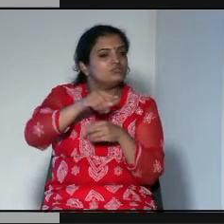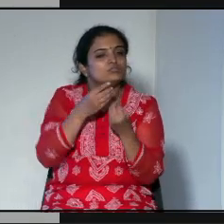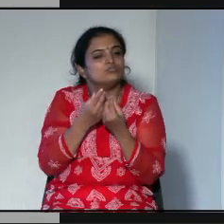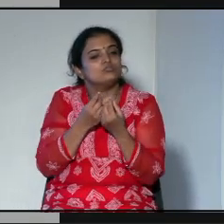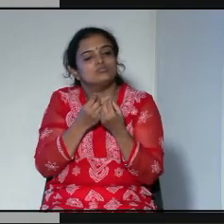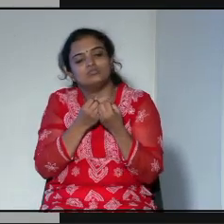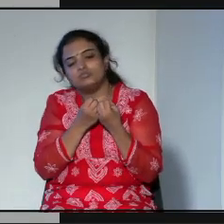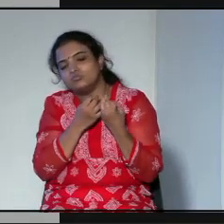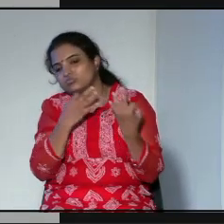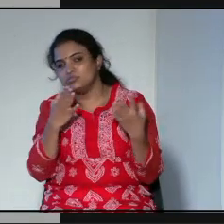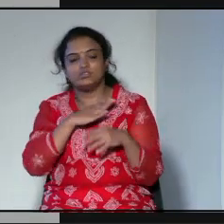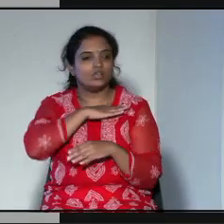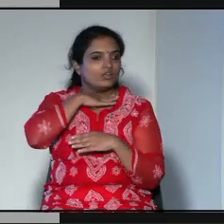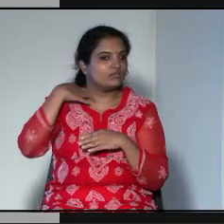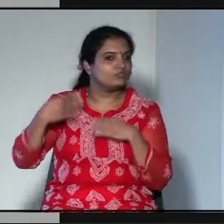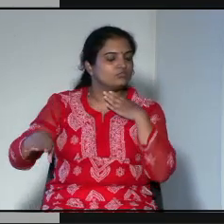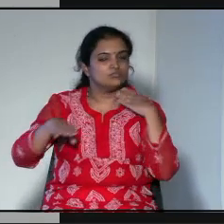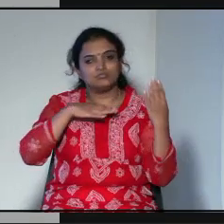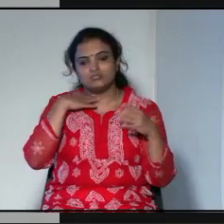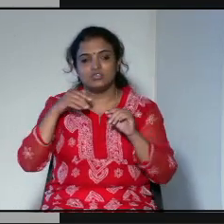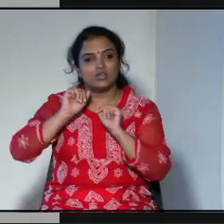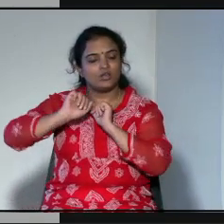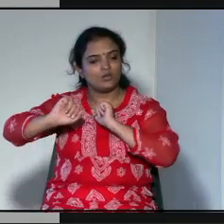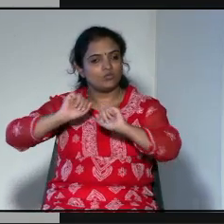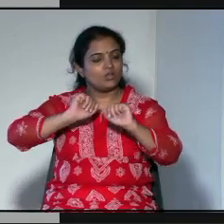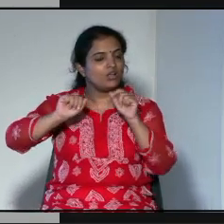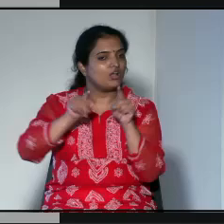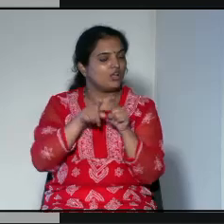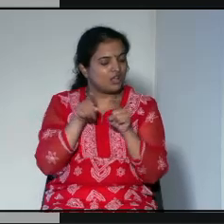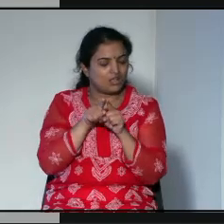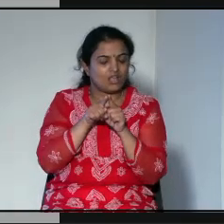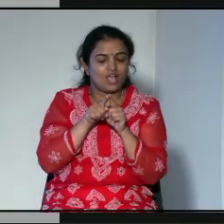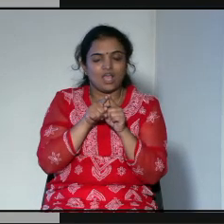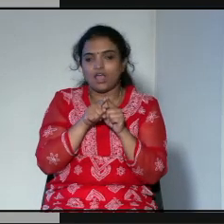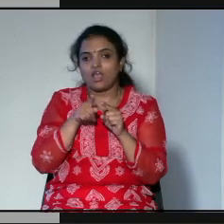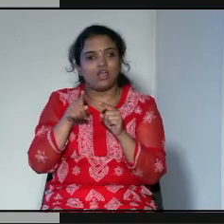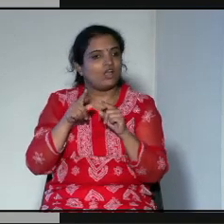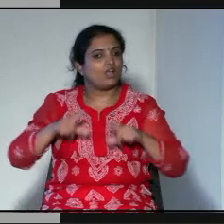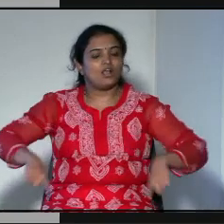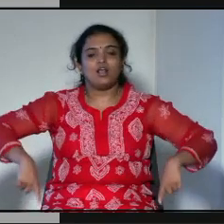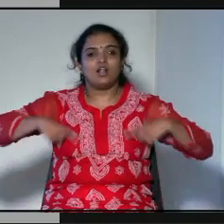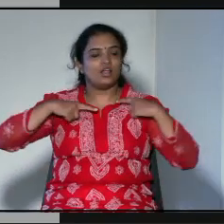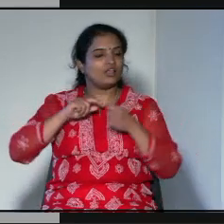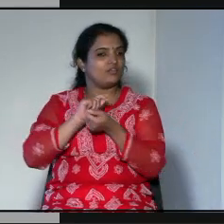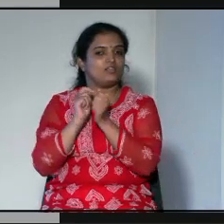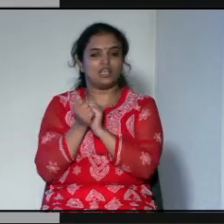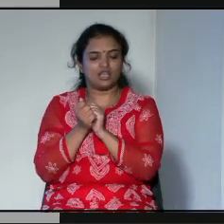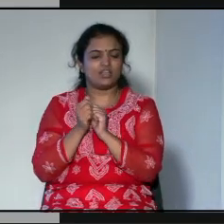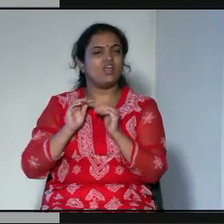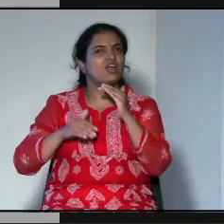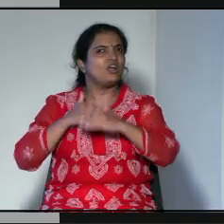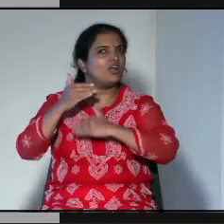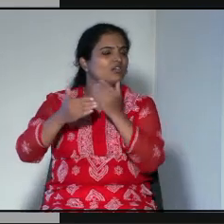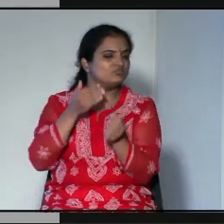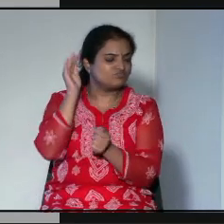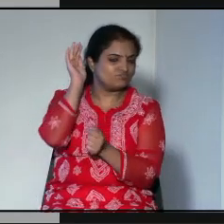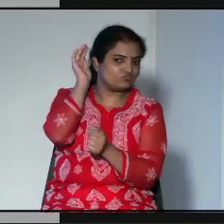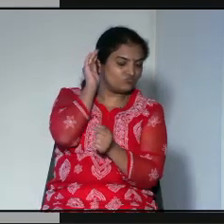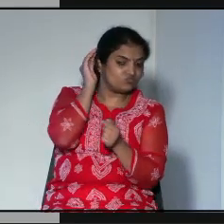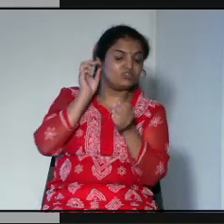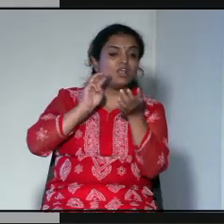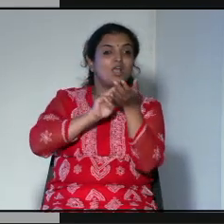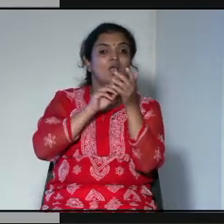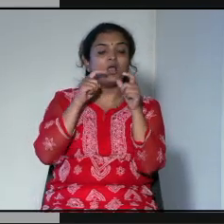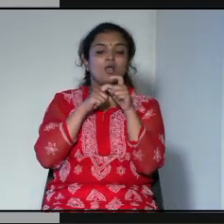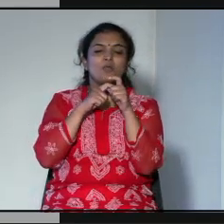later, it is interesting, she returns to Bastar. She is asked